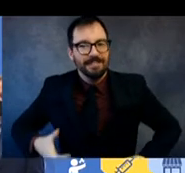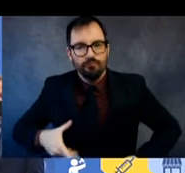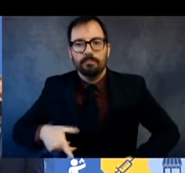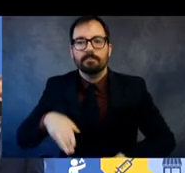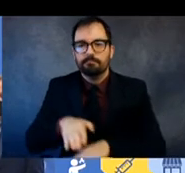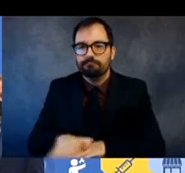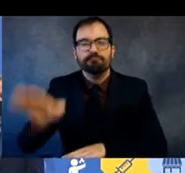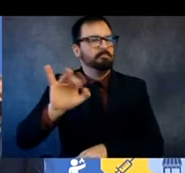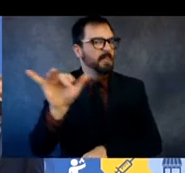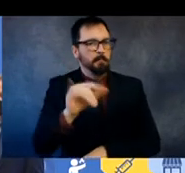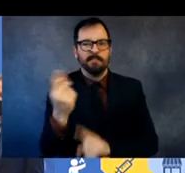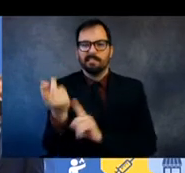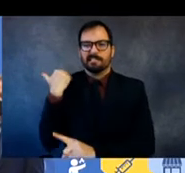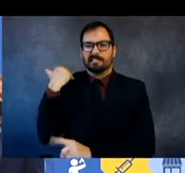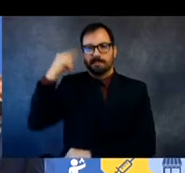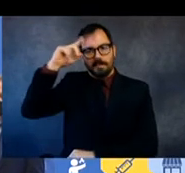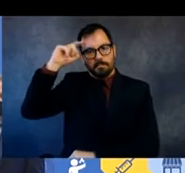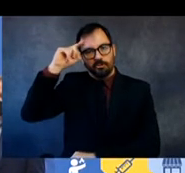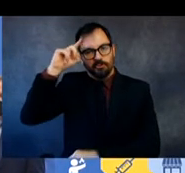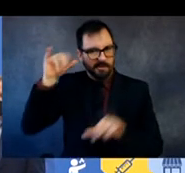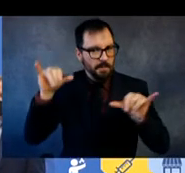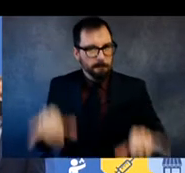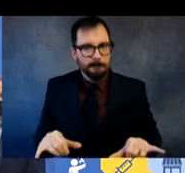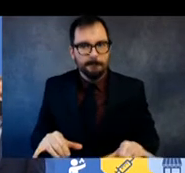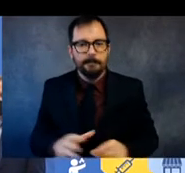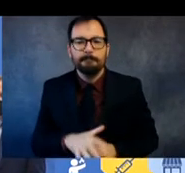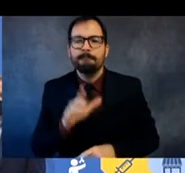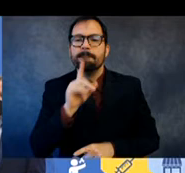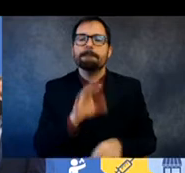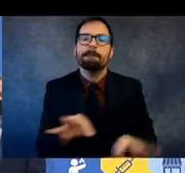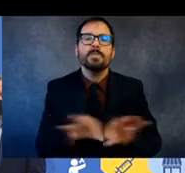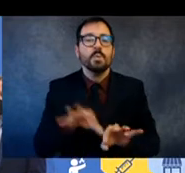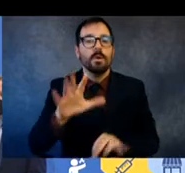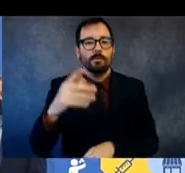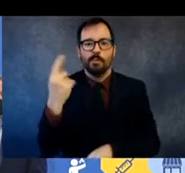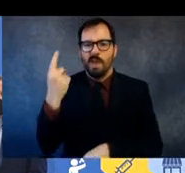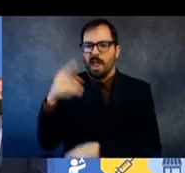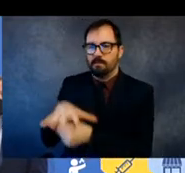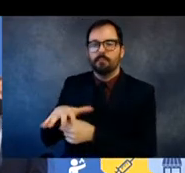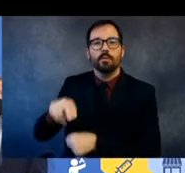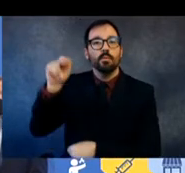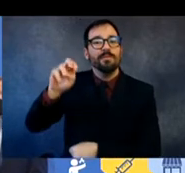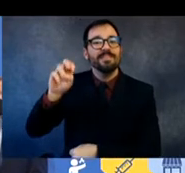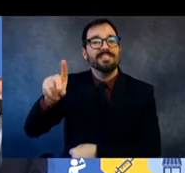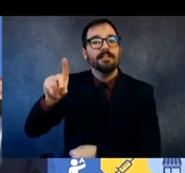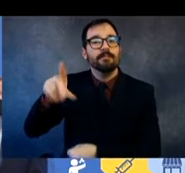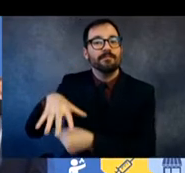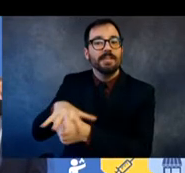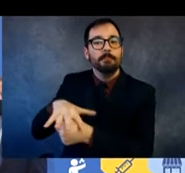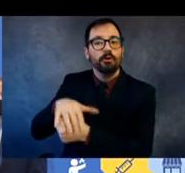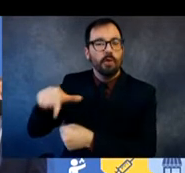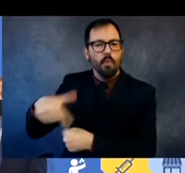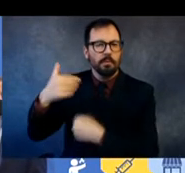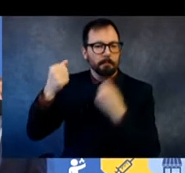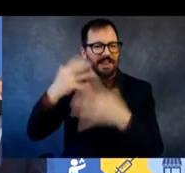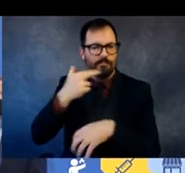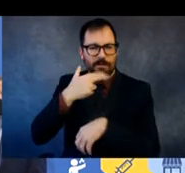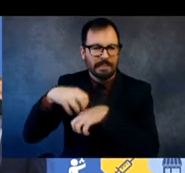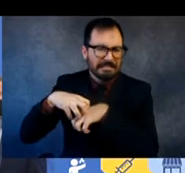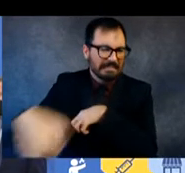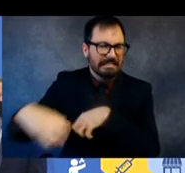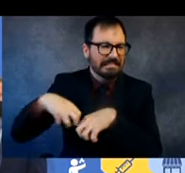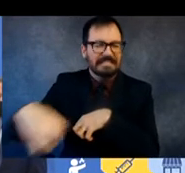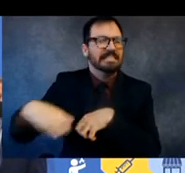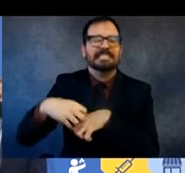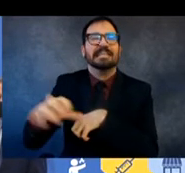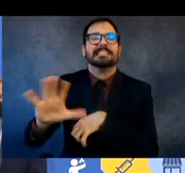the high density of restaurants in the North End neighborhood, the North End restaurants will begin on April 1st. They will not begin on the 22nd.